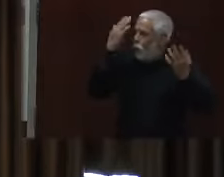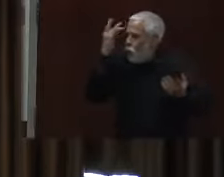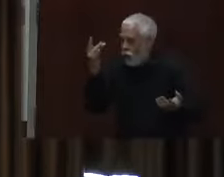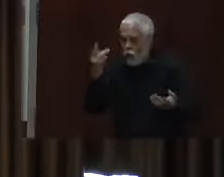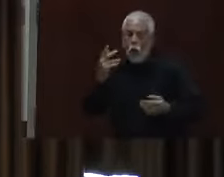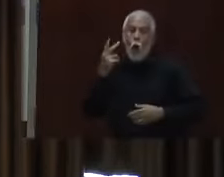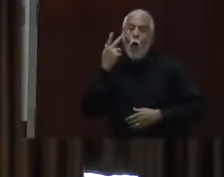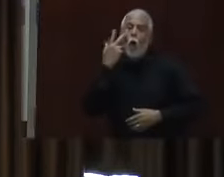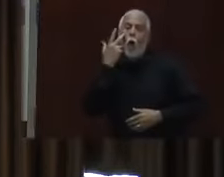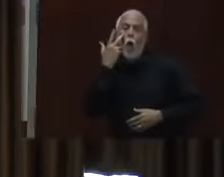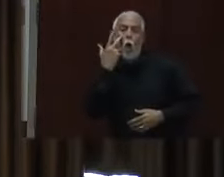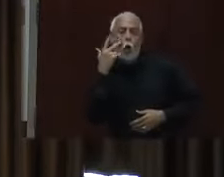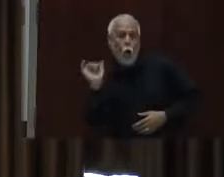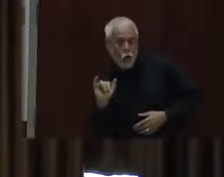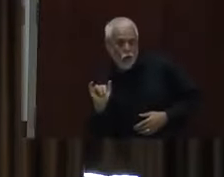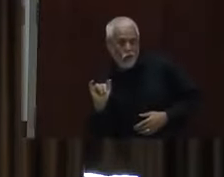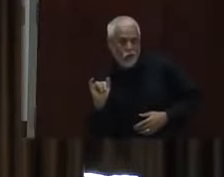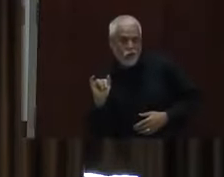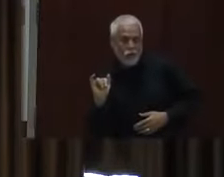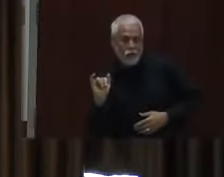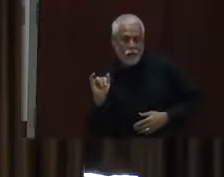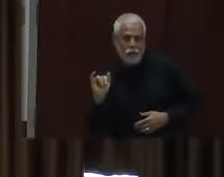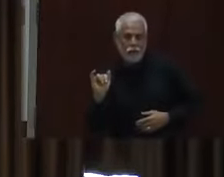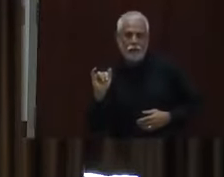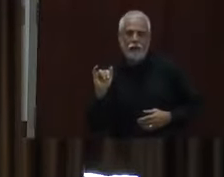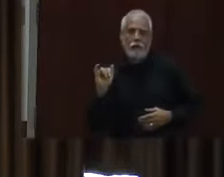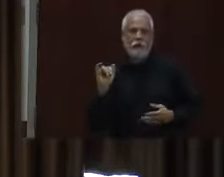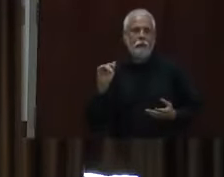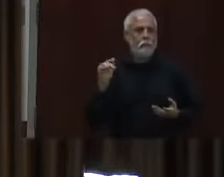it appears that it's not as